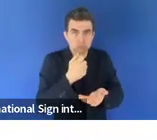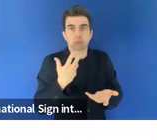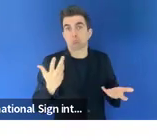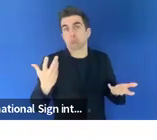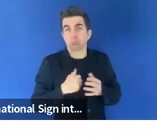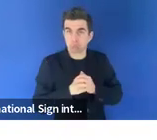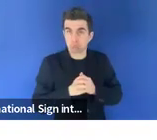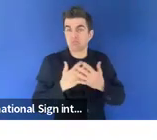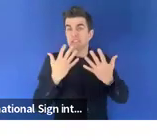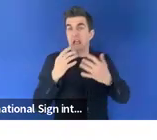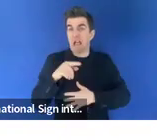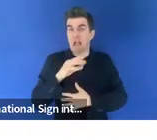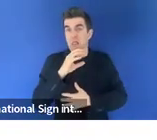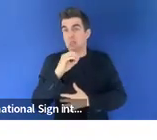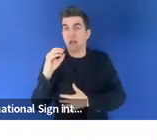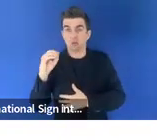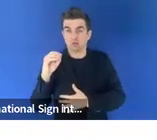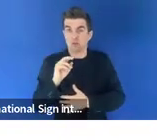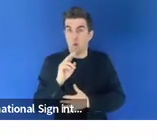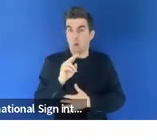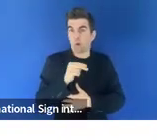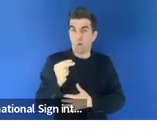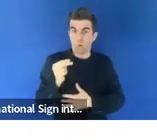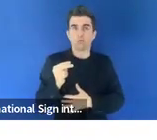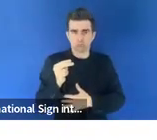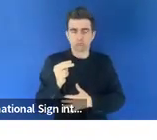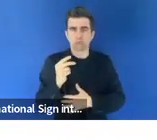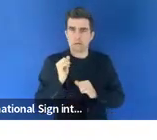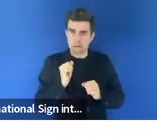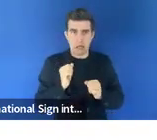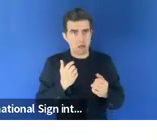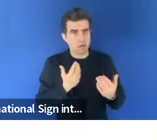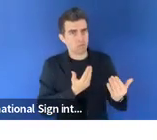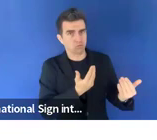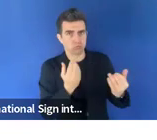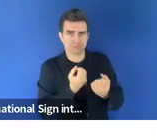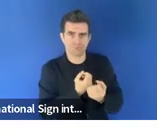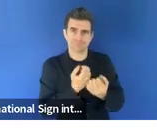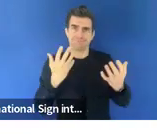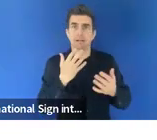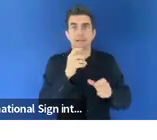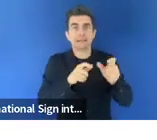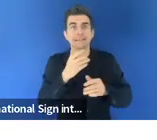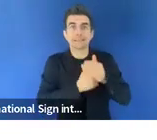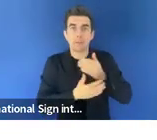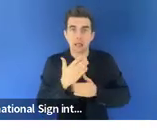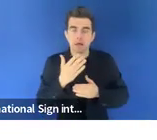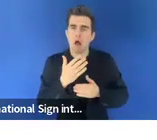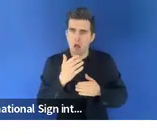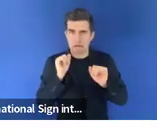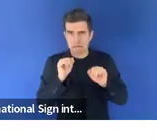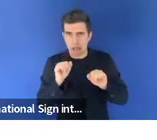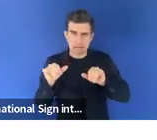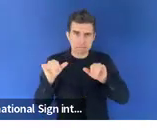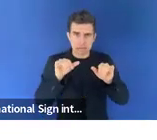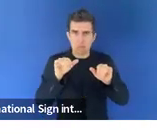the amount of income that you need to run your program, run your initiative. So that's just one example. The other example is this logic